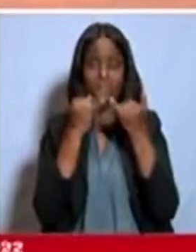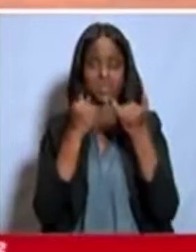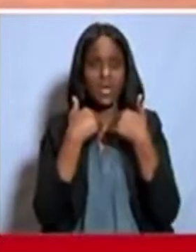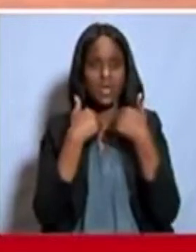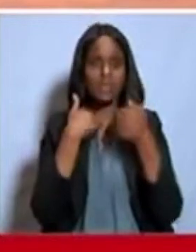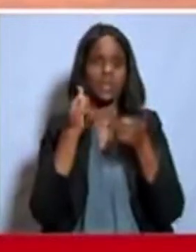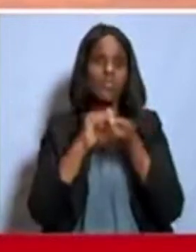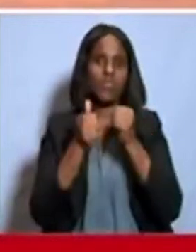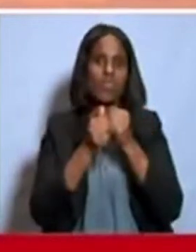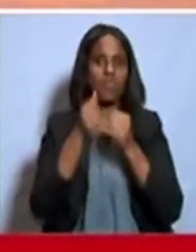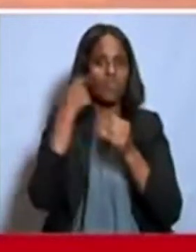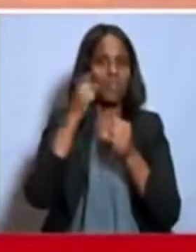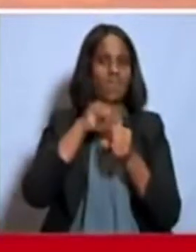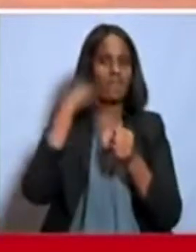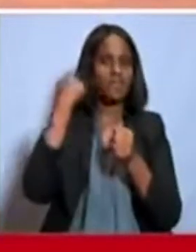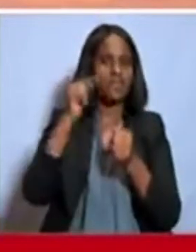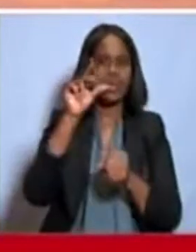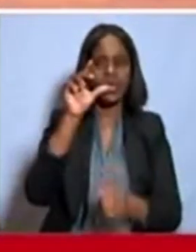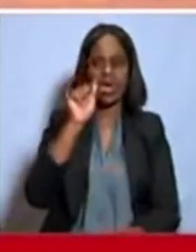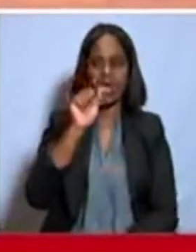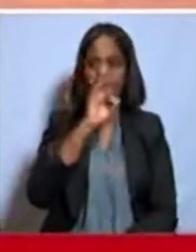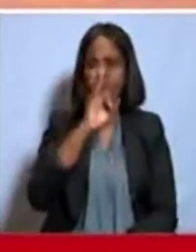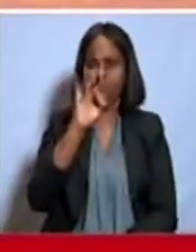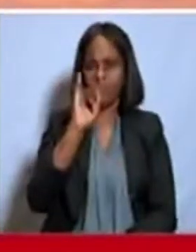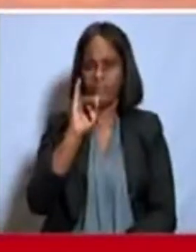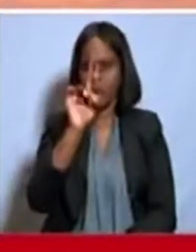an issue of an affidavit.